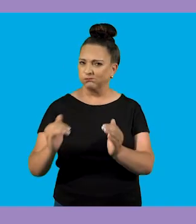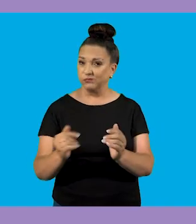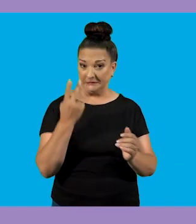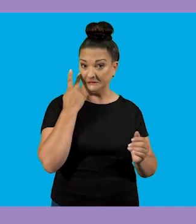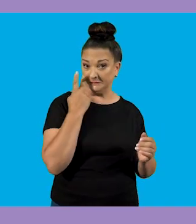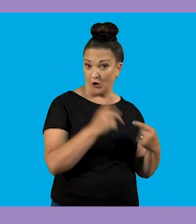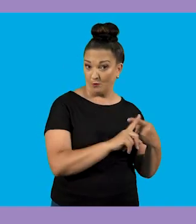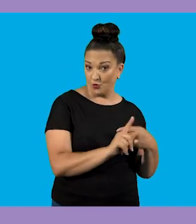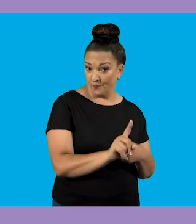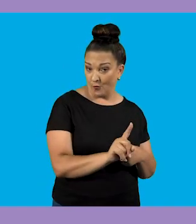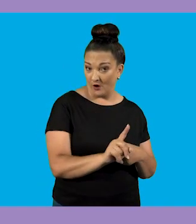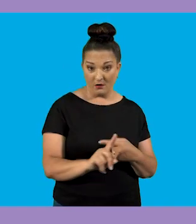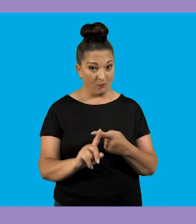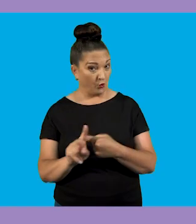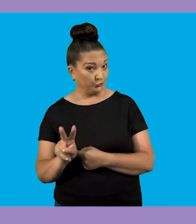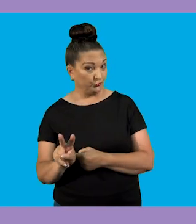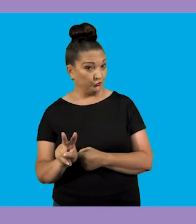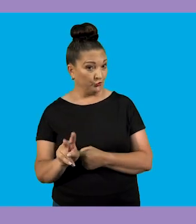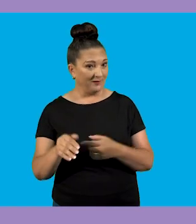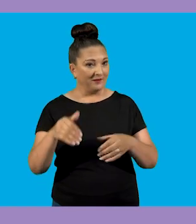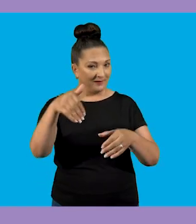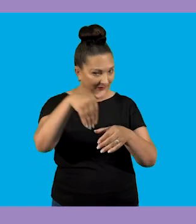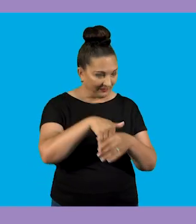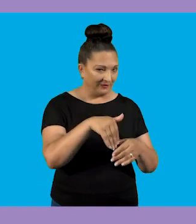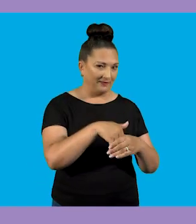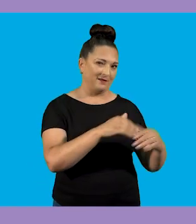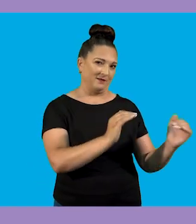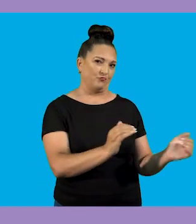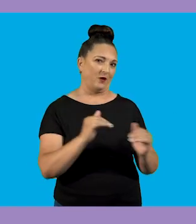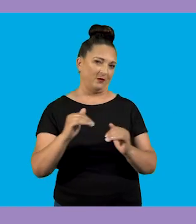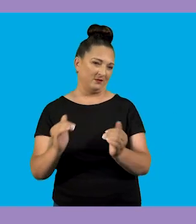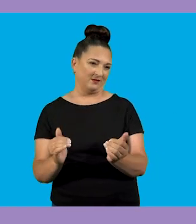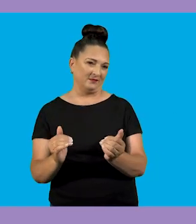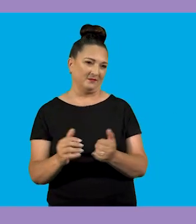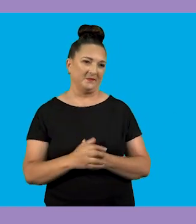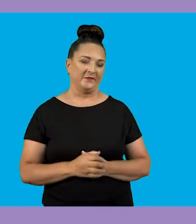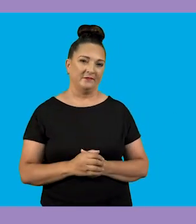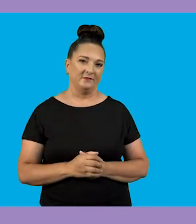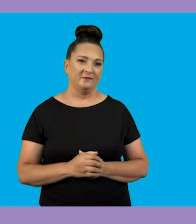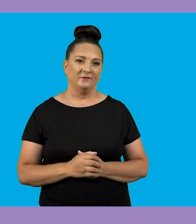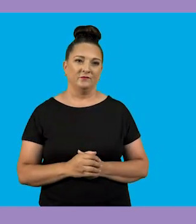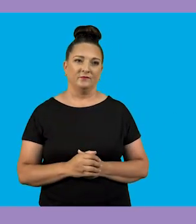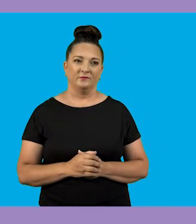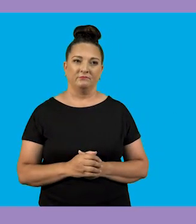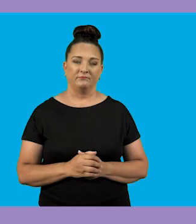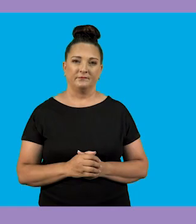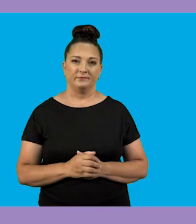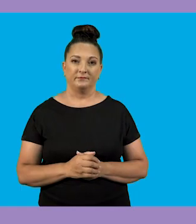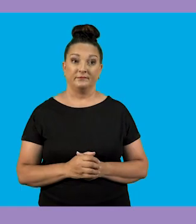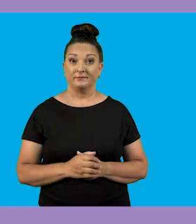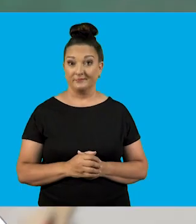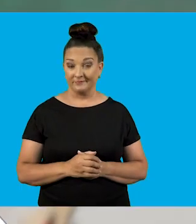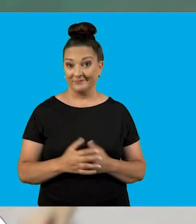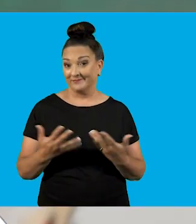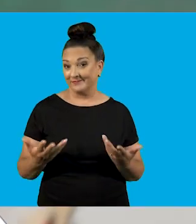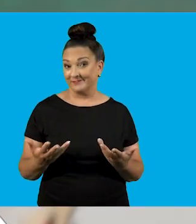that positive 2? We're just going to write them into our brackets as you can see them there. So